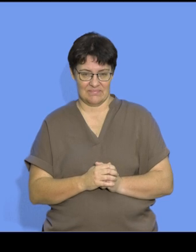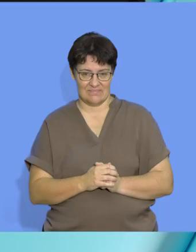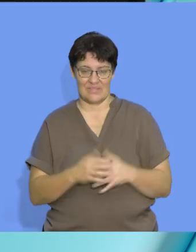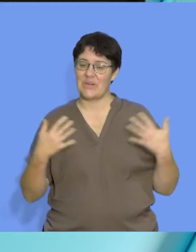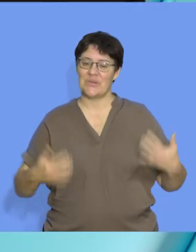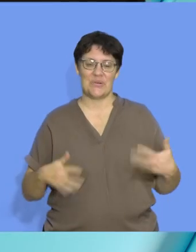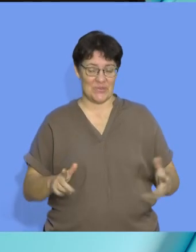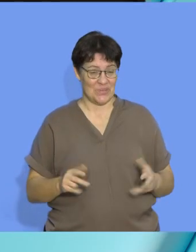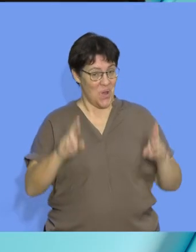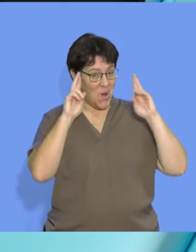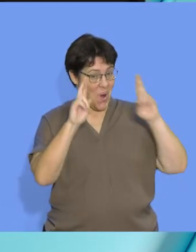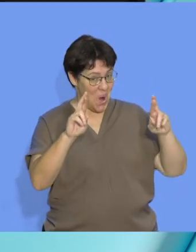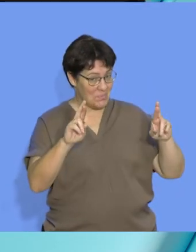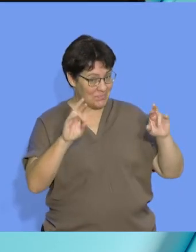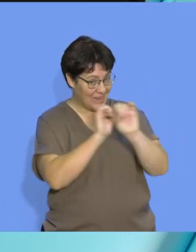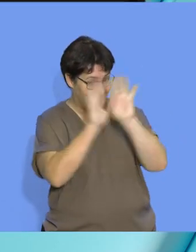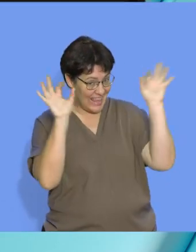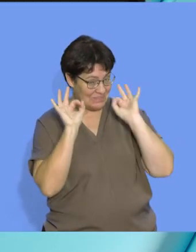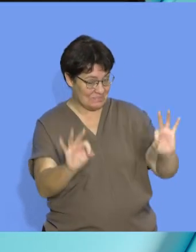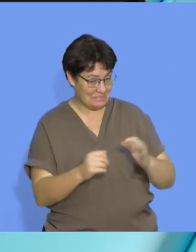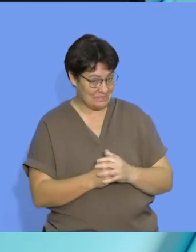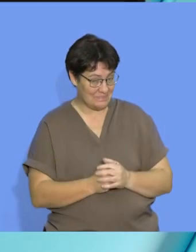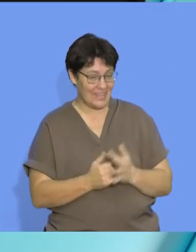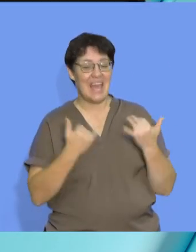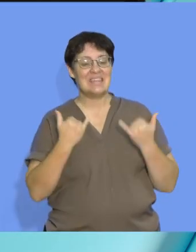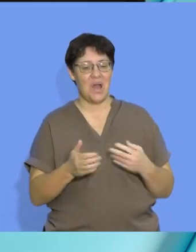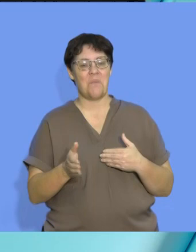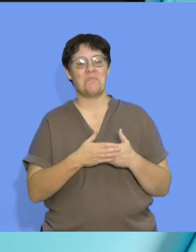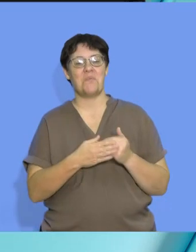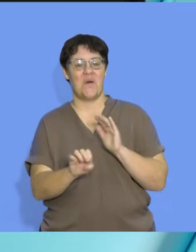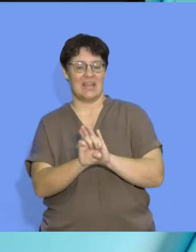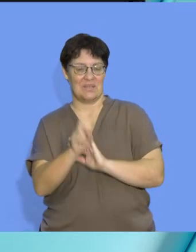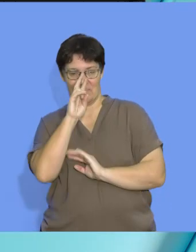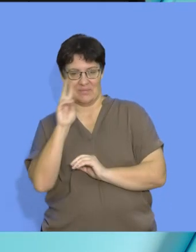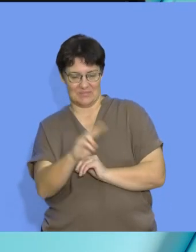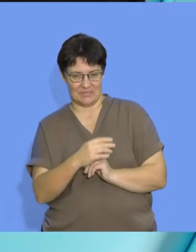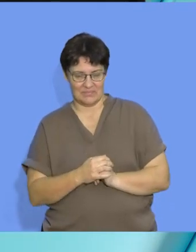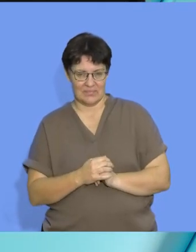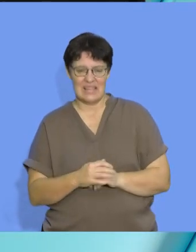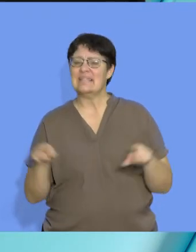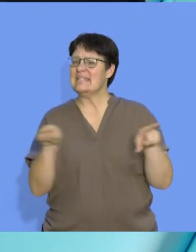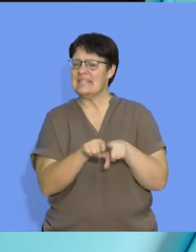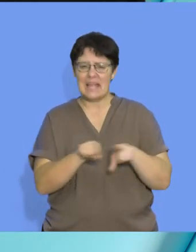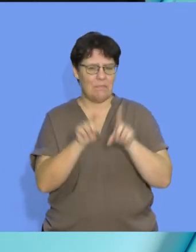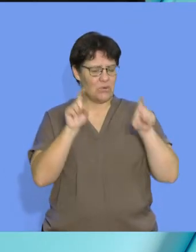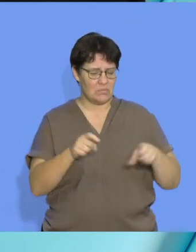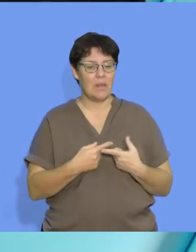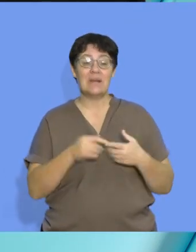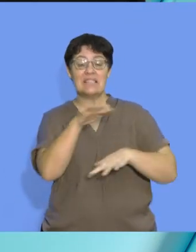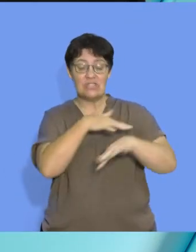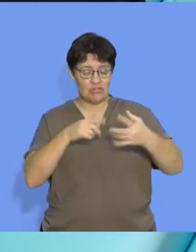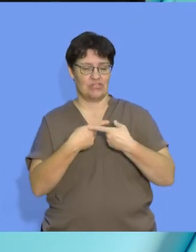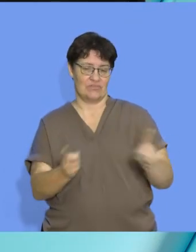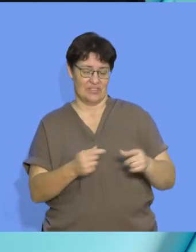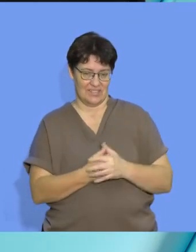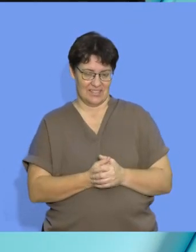Wonderful. I hope everybody's with me so far. We're now going to have a look at another example. Same principles, just a different situation.